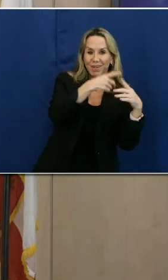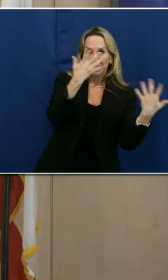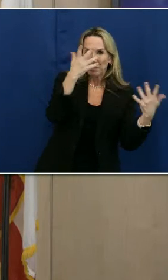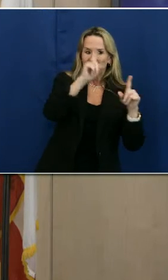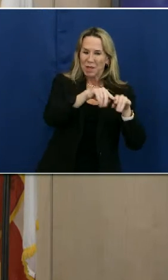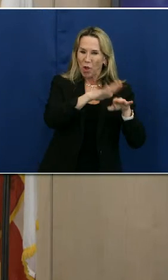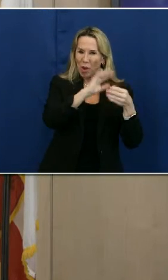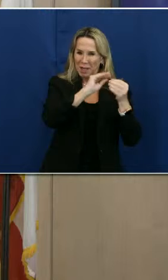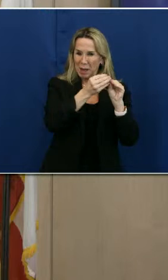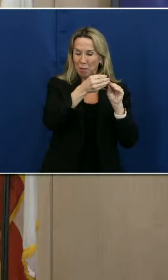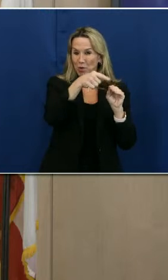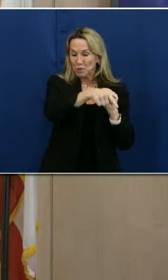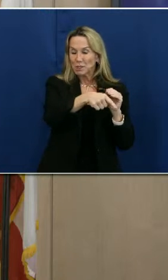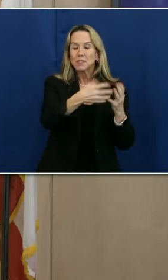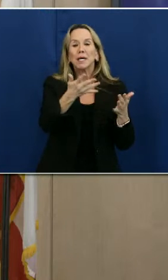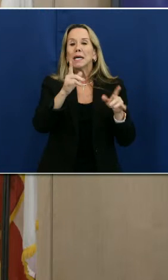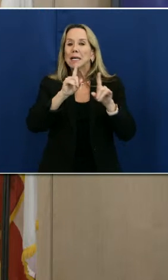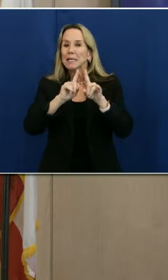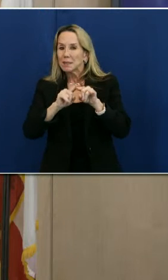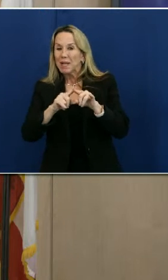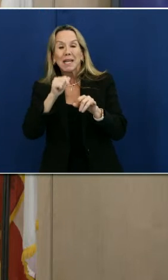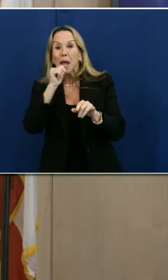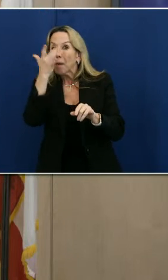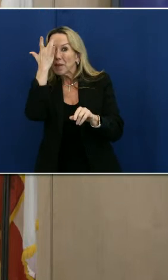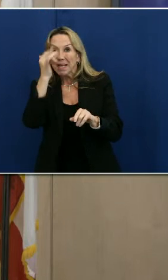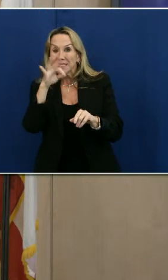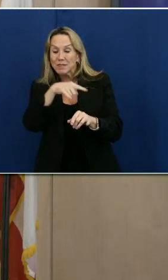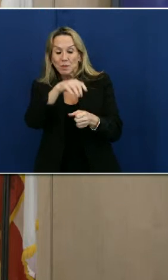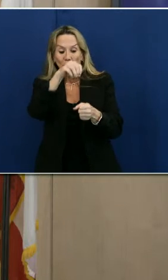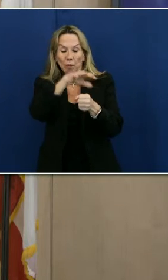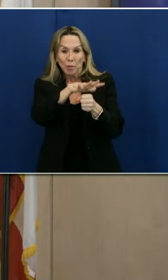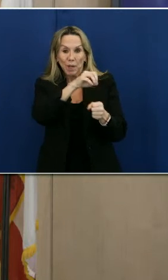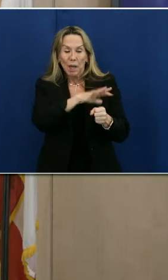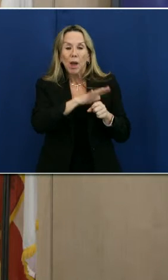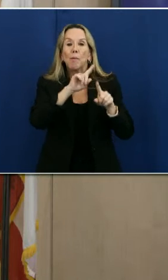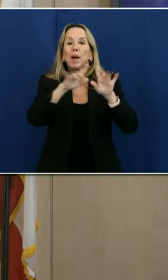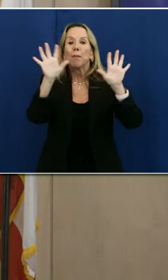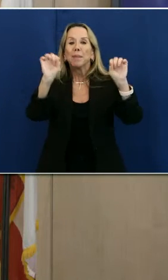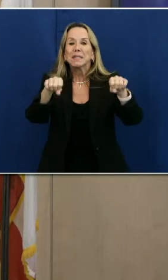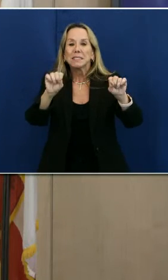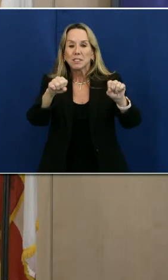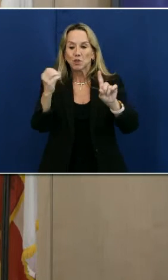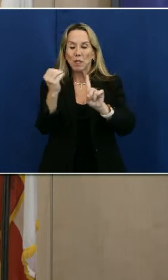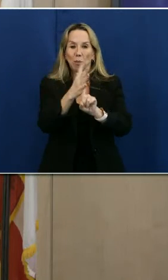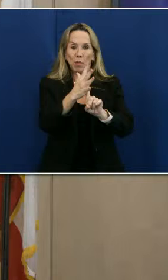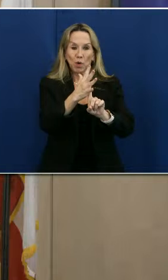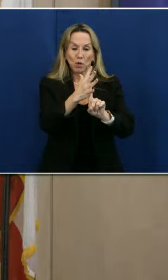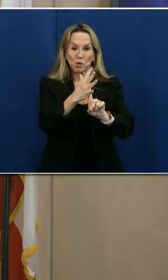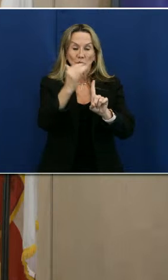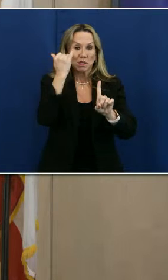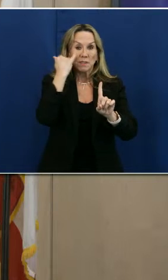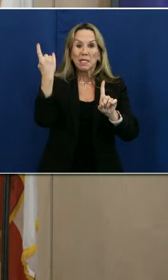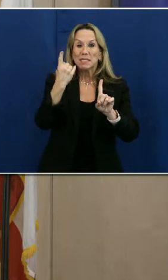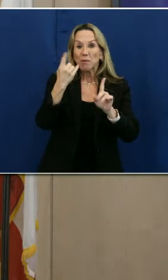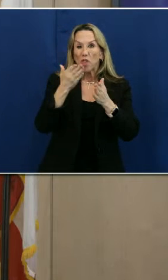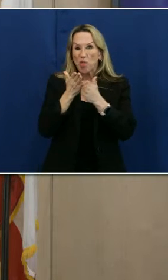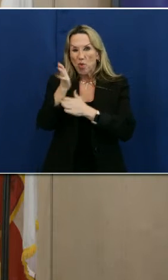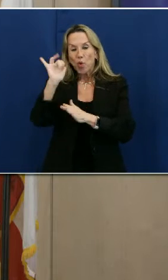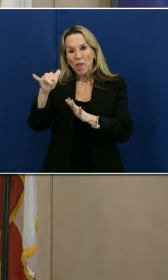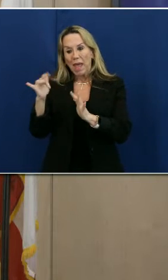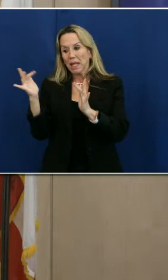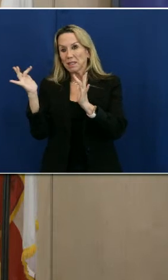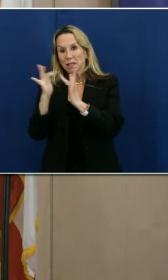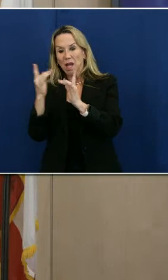result, not necessarily of an outbreak or a case, but the potential exposure that someone had through the contact tracing